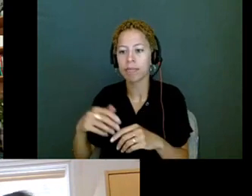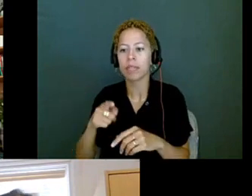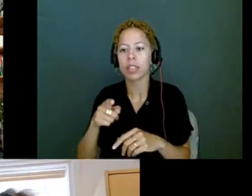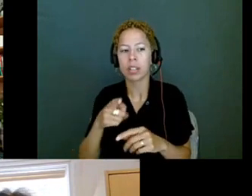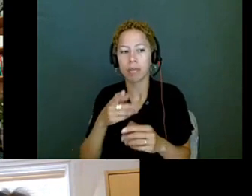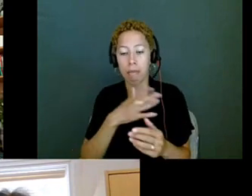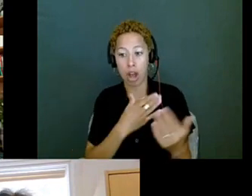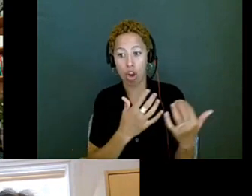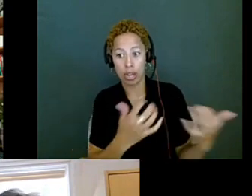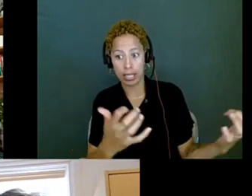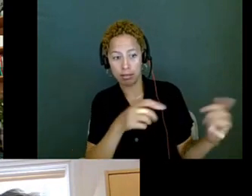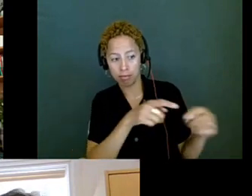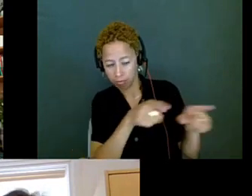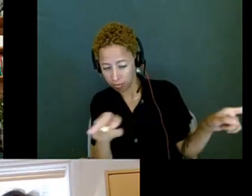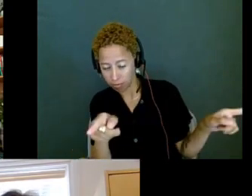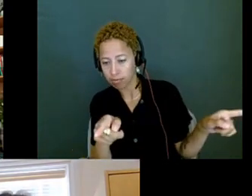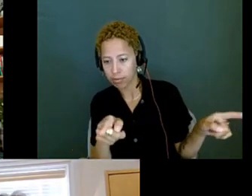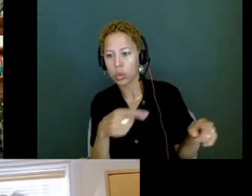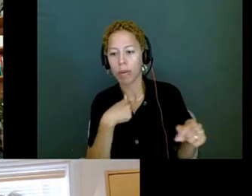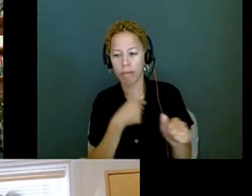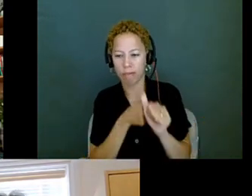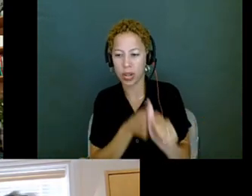accordingly.